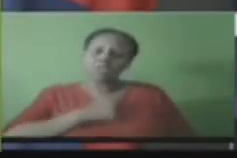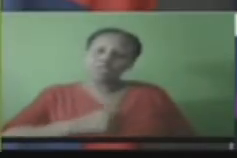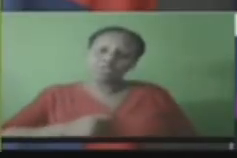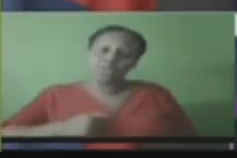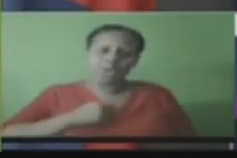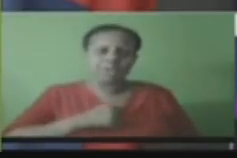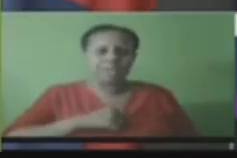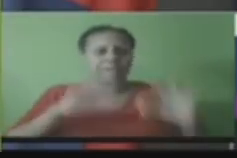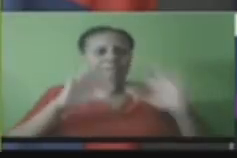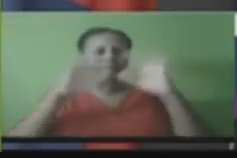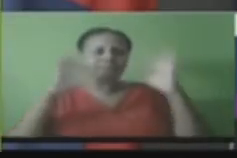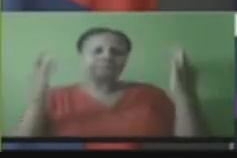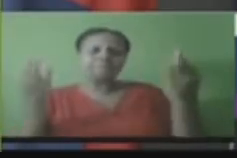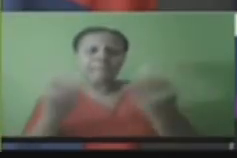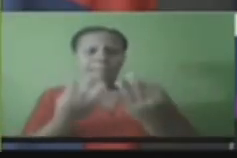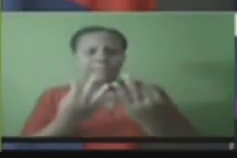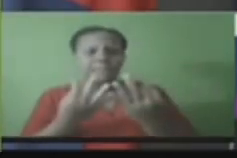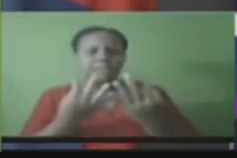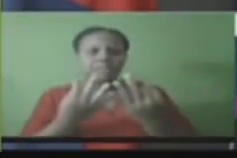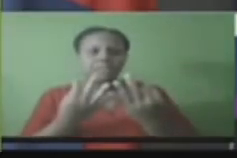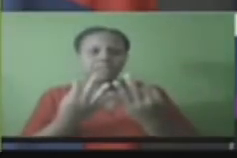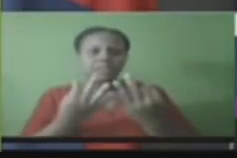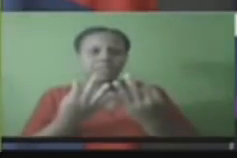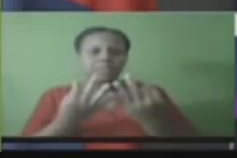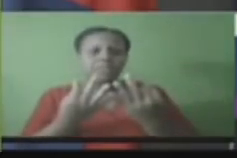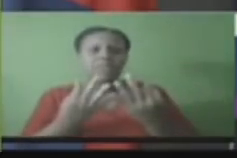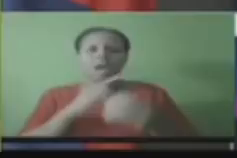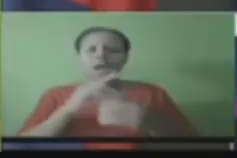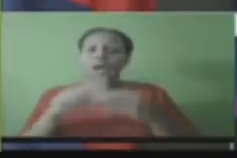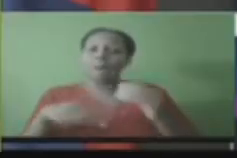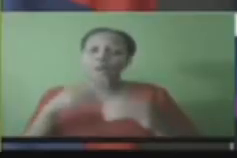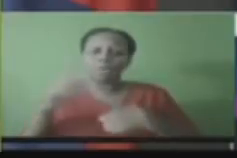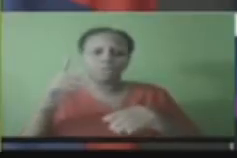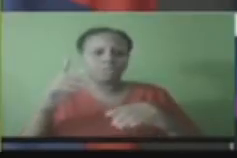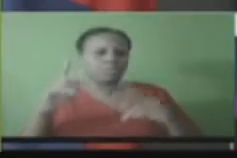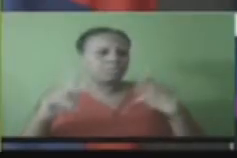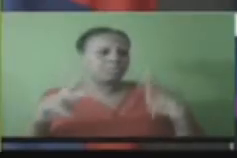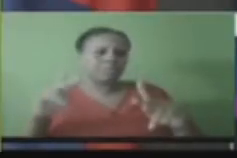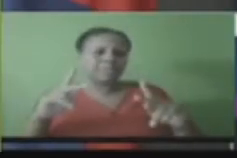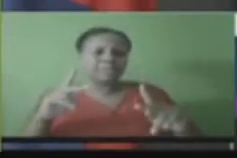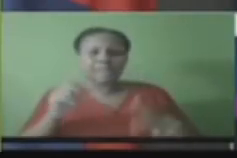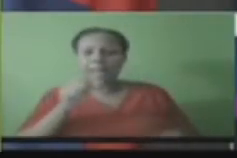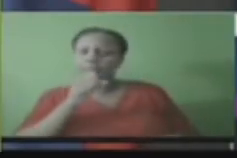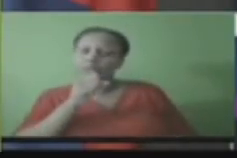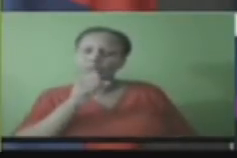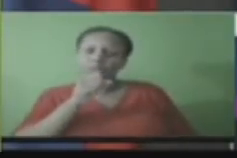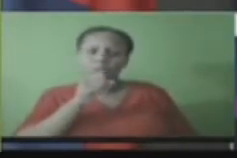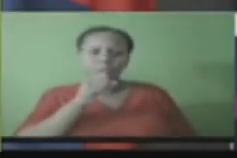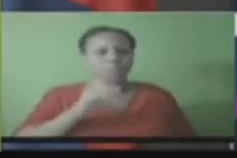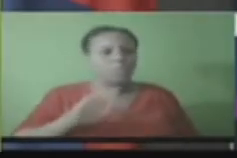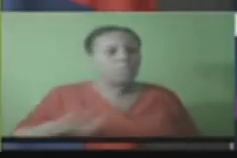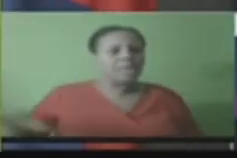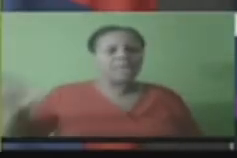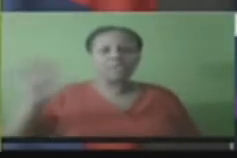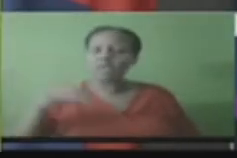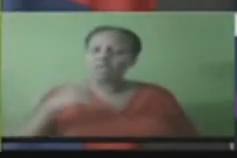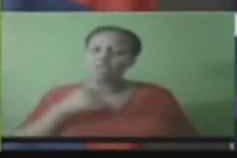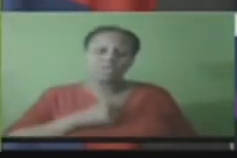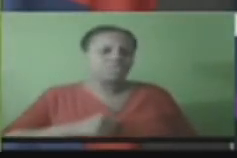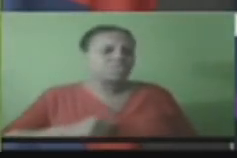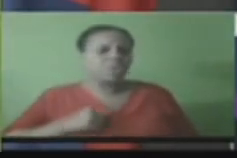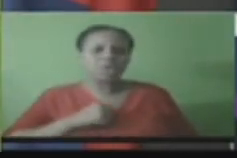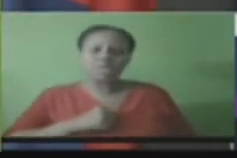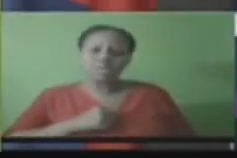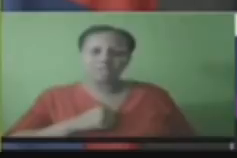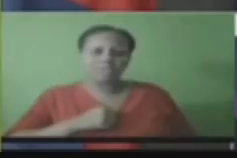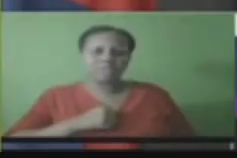who were associated with him in the calypso and other genre of music. So Brother Resistance was very well